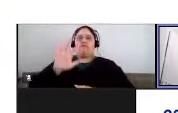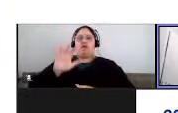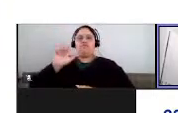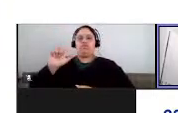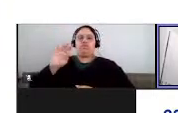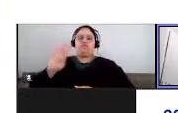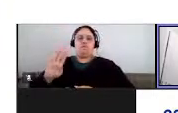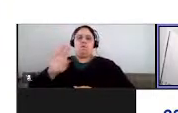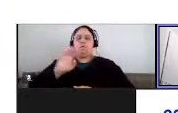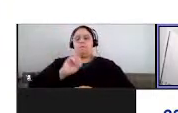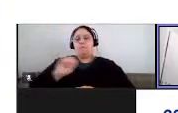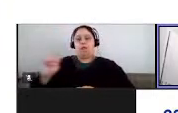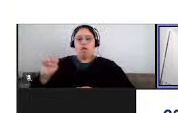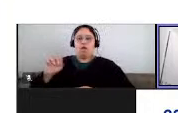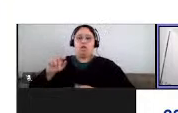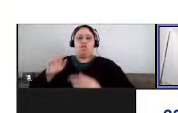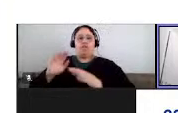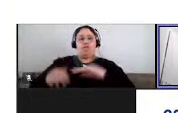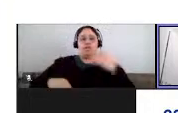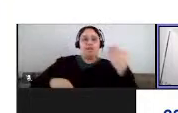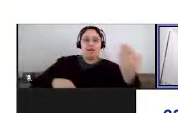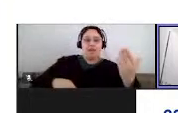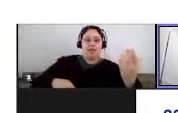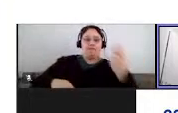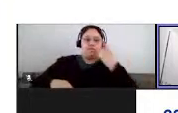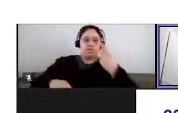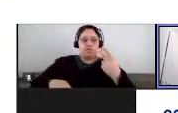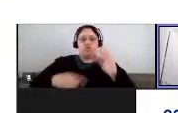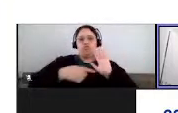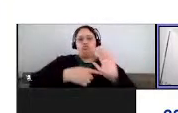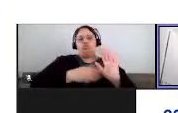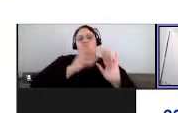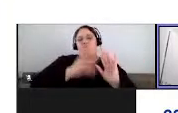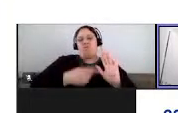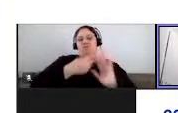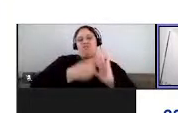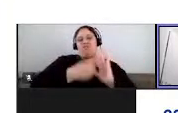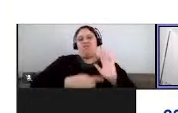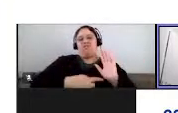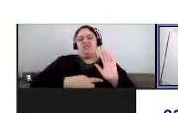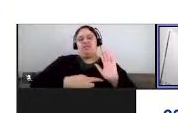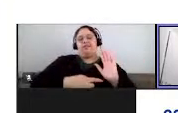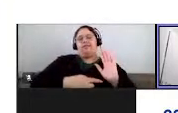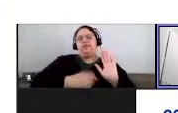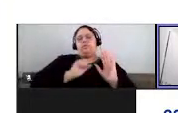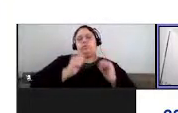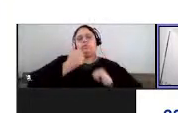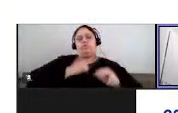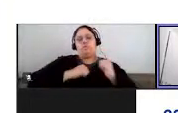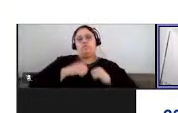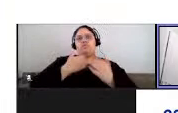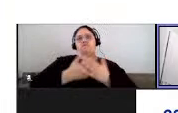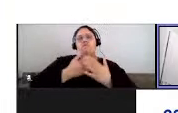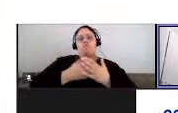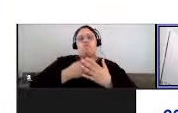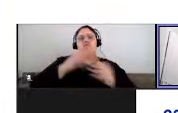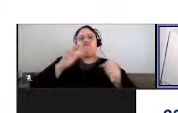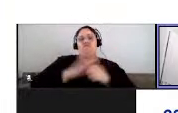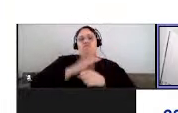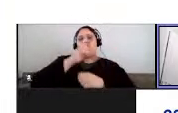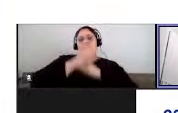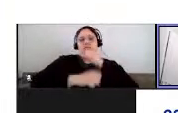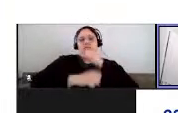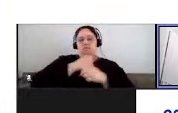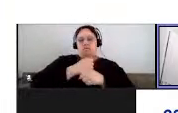111.564 million. Going on to the left hand side, and just to give you an indication of the performance for the full year,